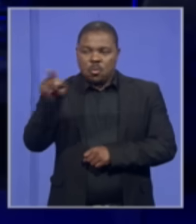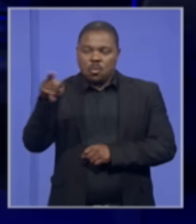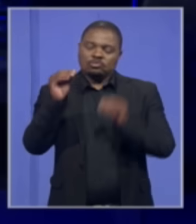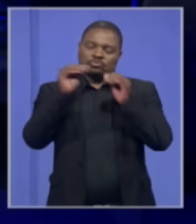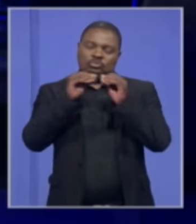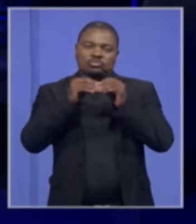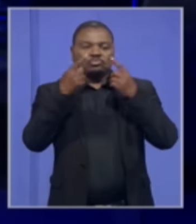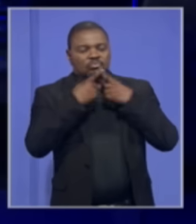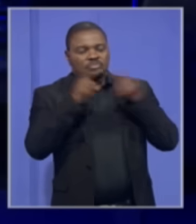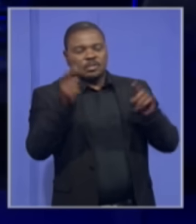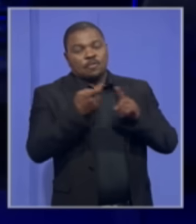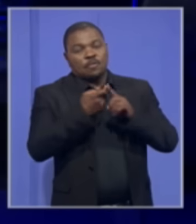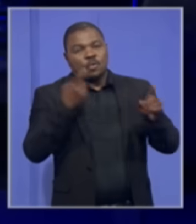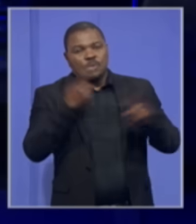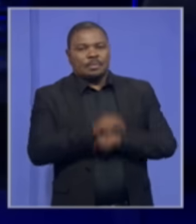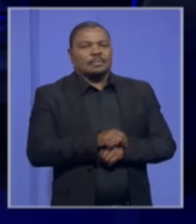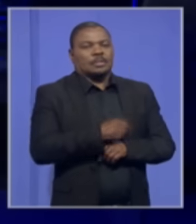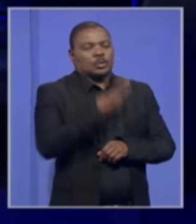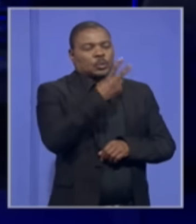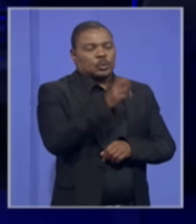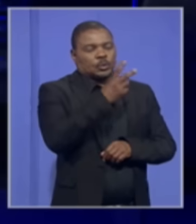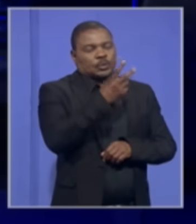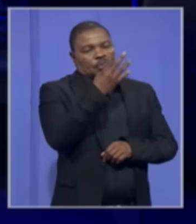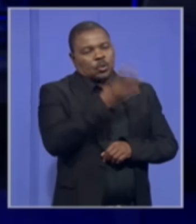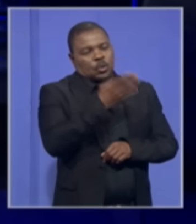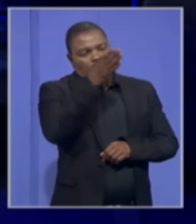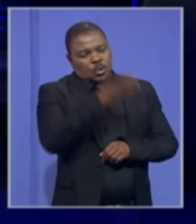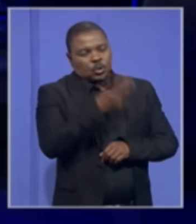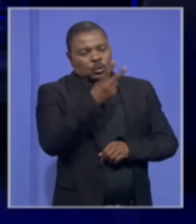tsa molao tsa kotara ya bone ya selemo sa